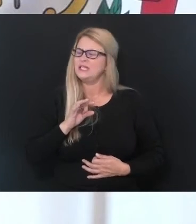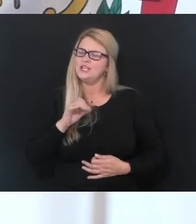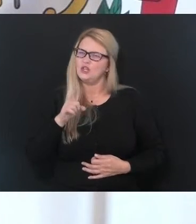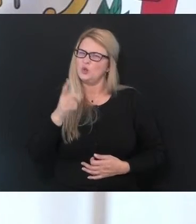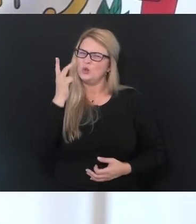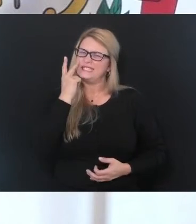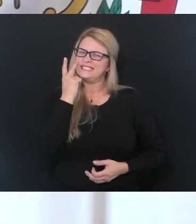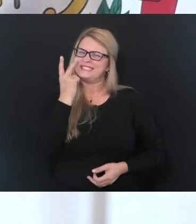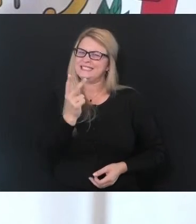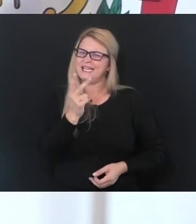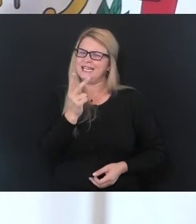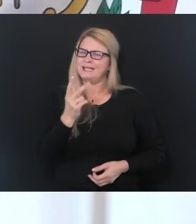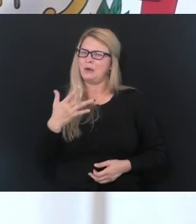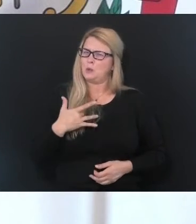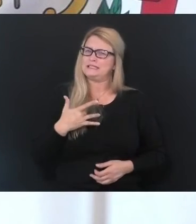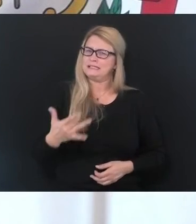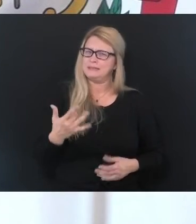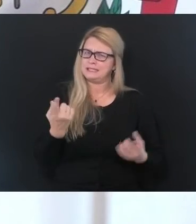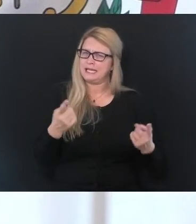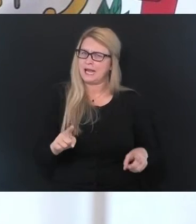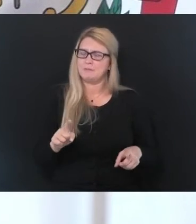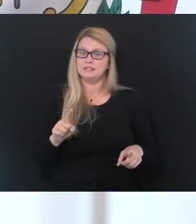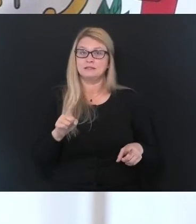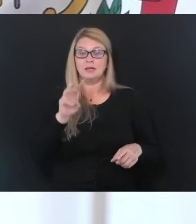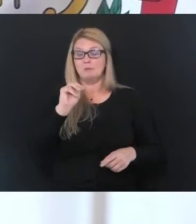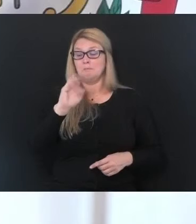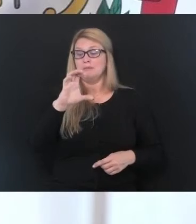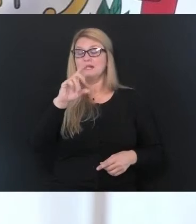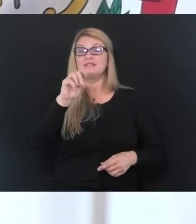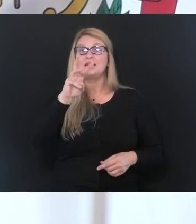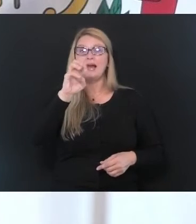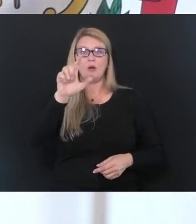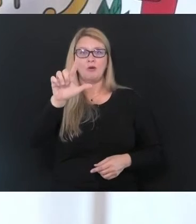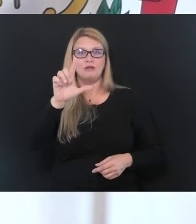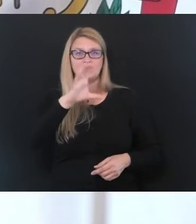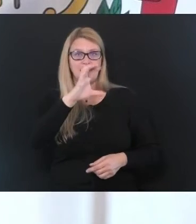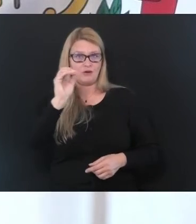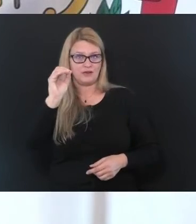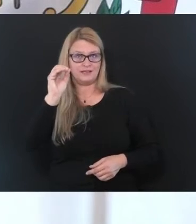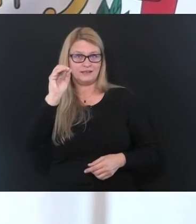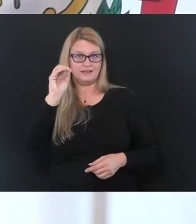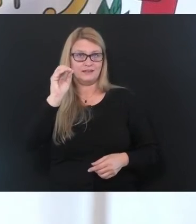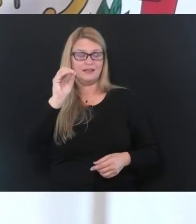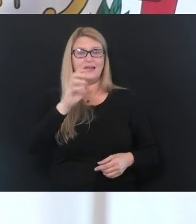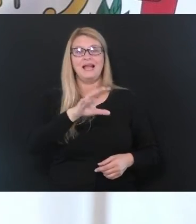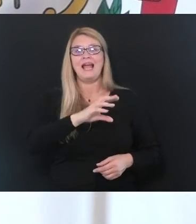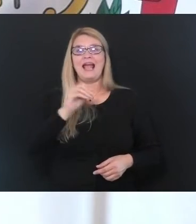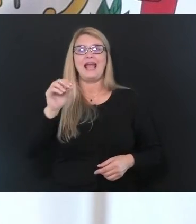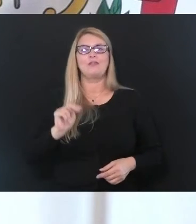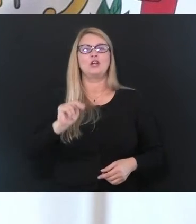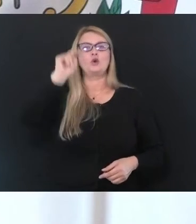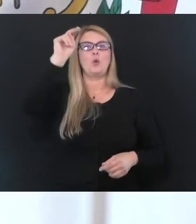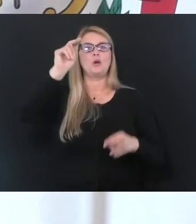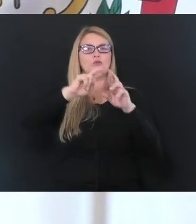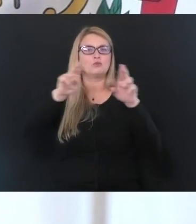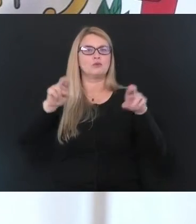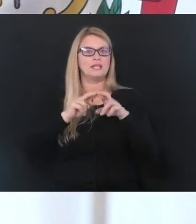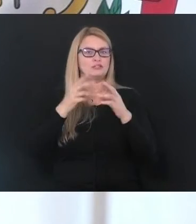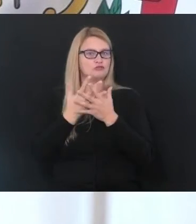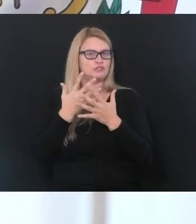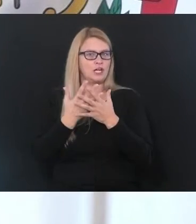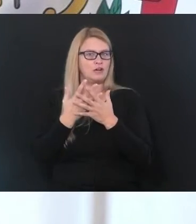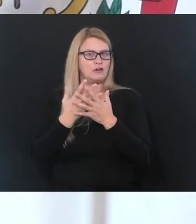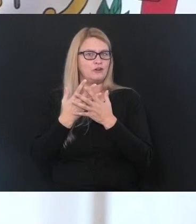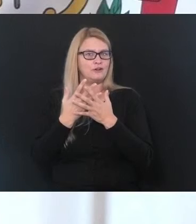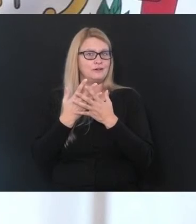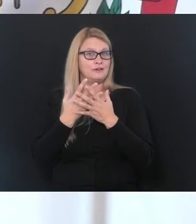mean, if you'll remember what happened in McDowell County, if you remember what happened in the Northern Regional Jail, if